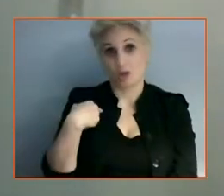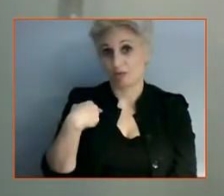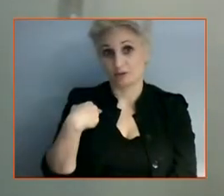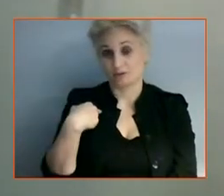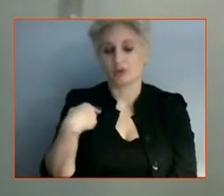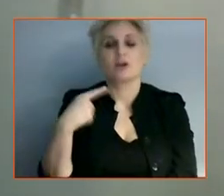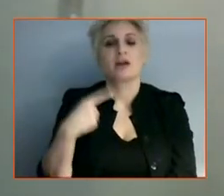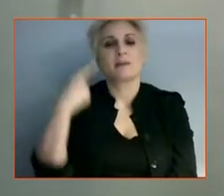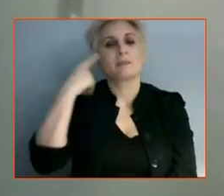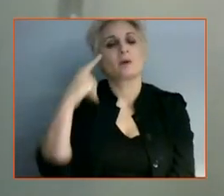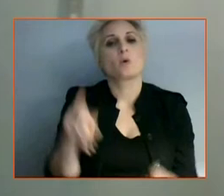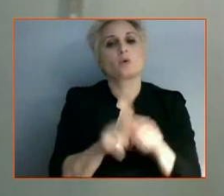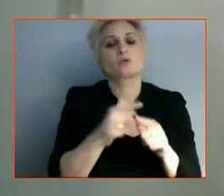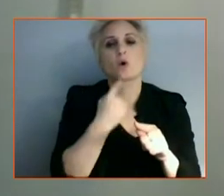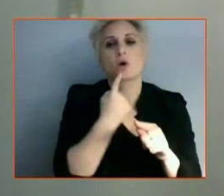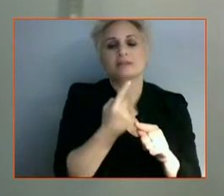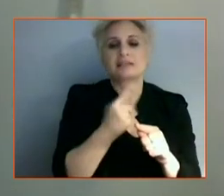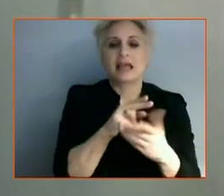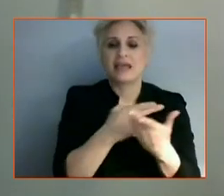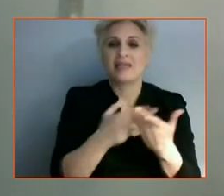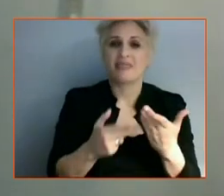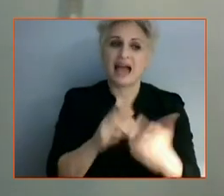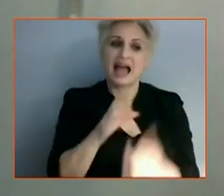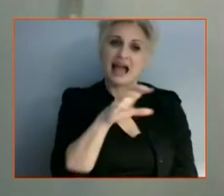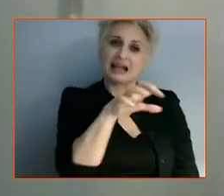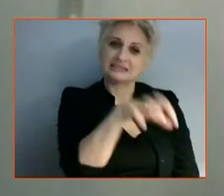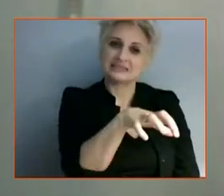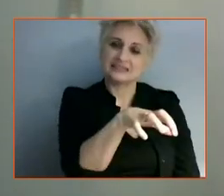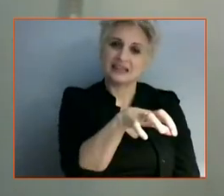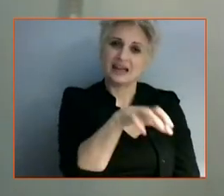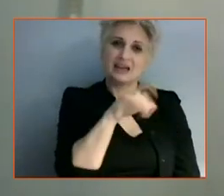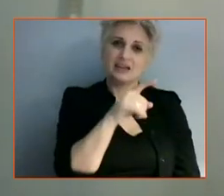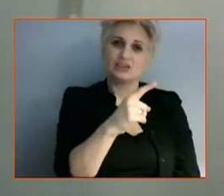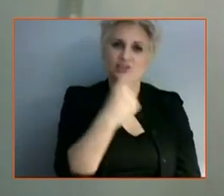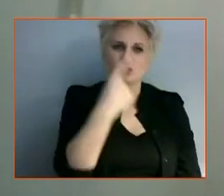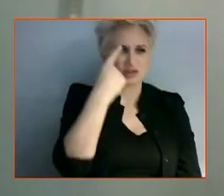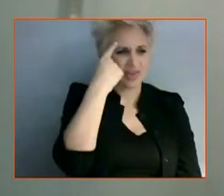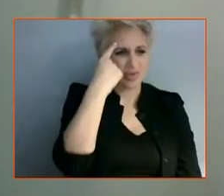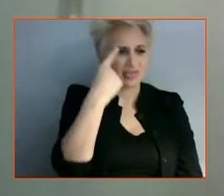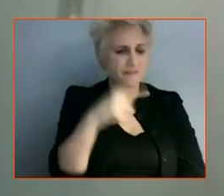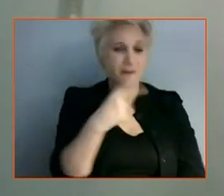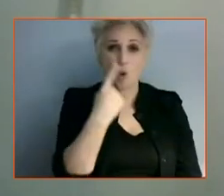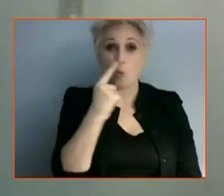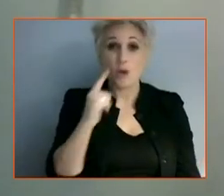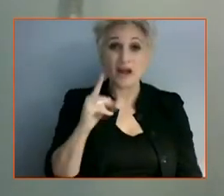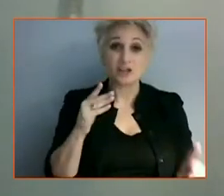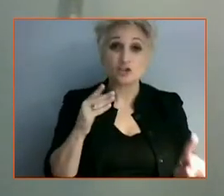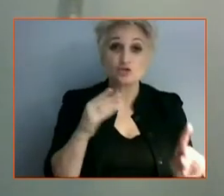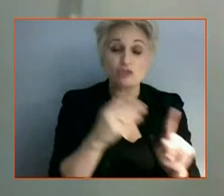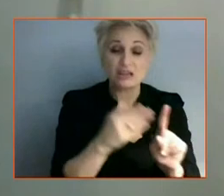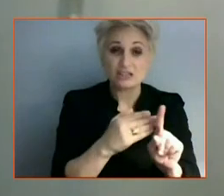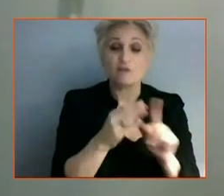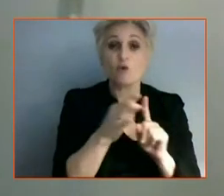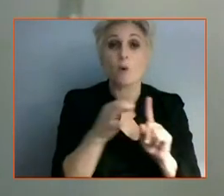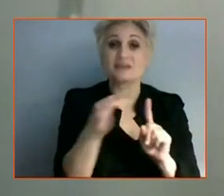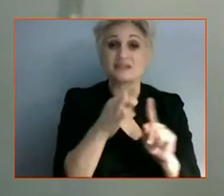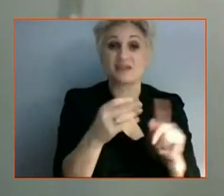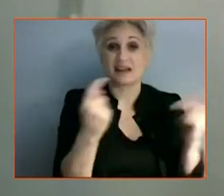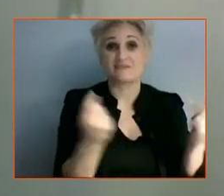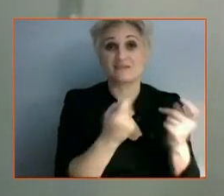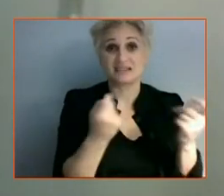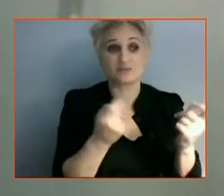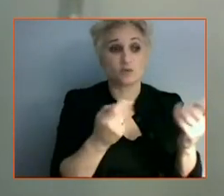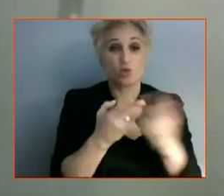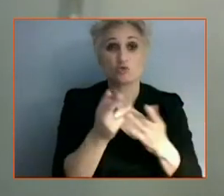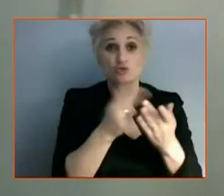sector, even trying to pull together just a strategy for Pacific Arts Festivals across the country was